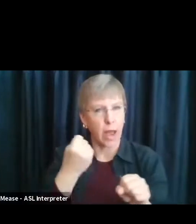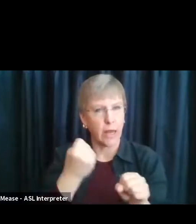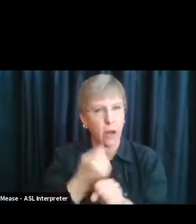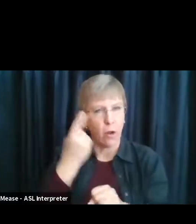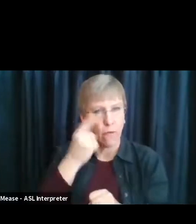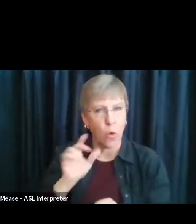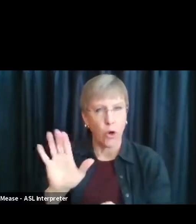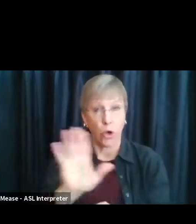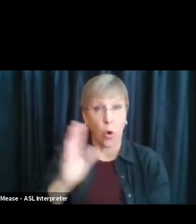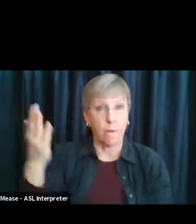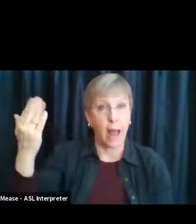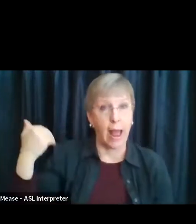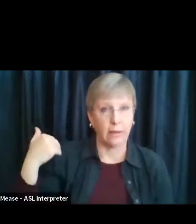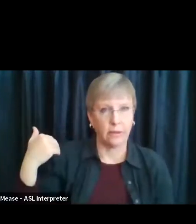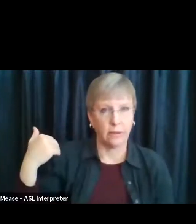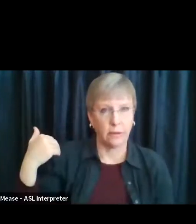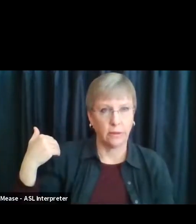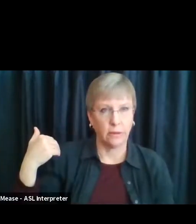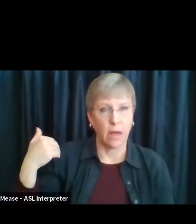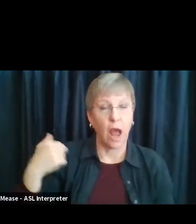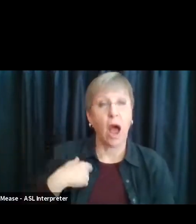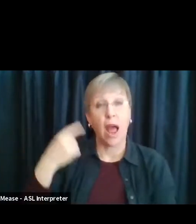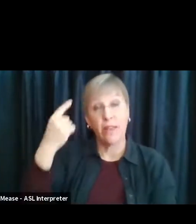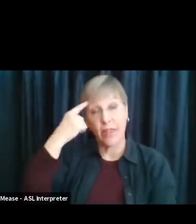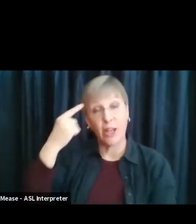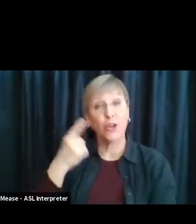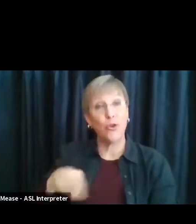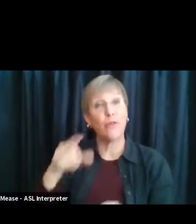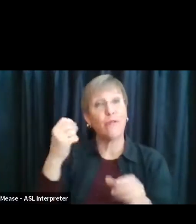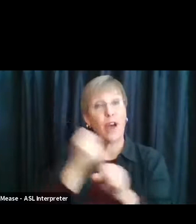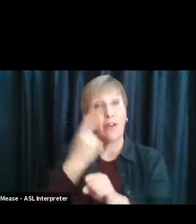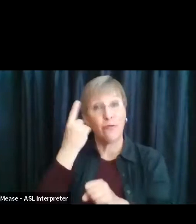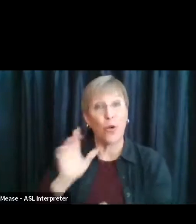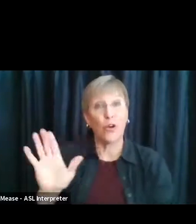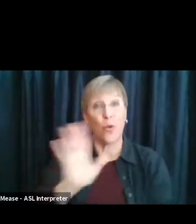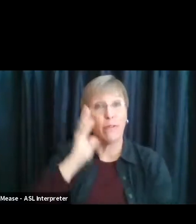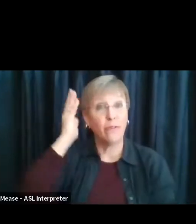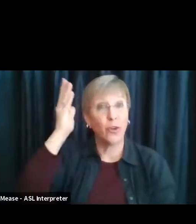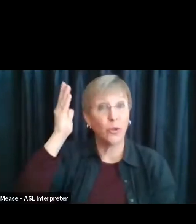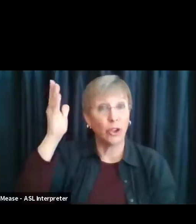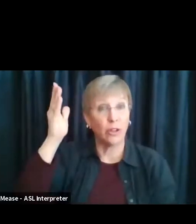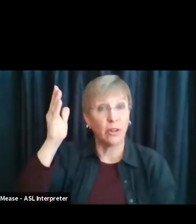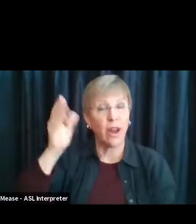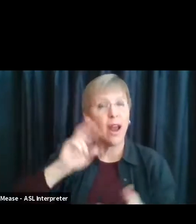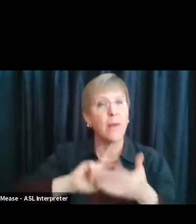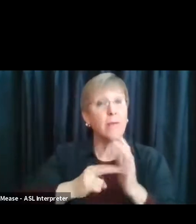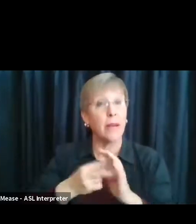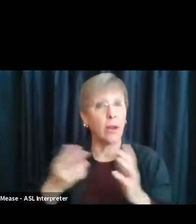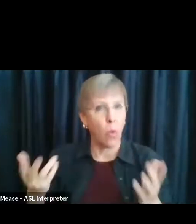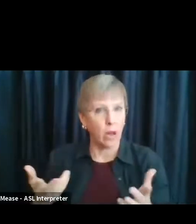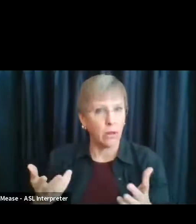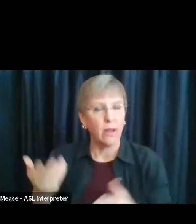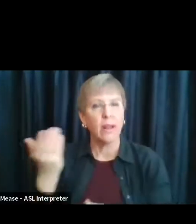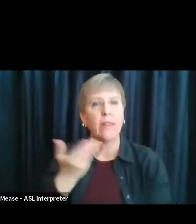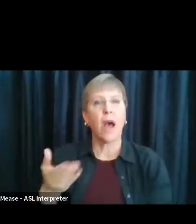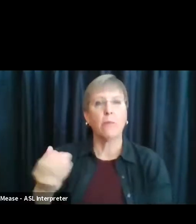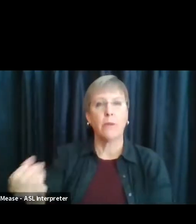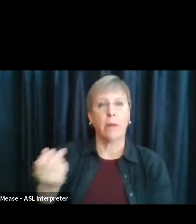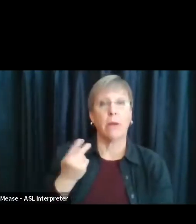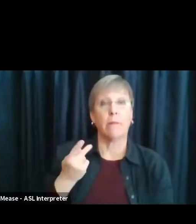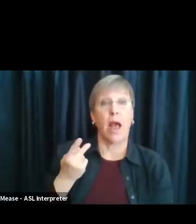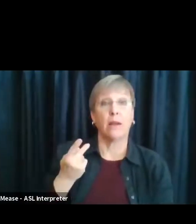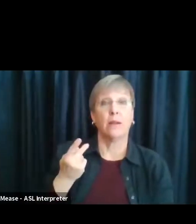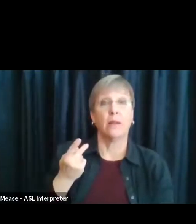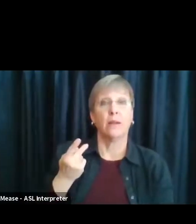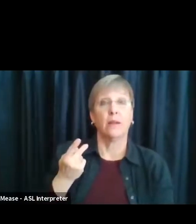your past. I think you fight for your future. What I mean is that the objects coming back,